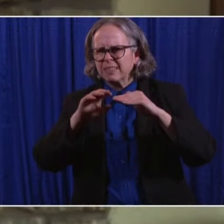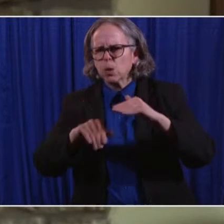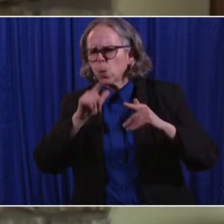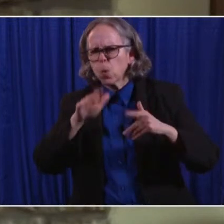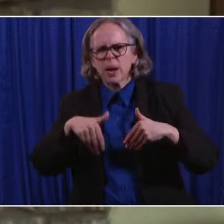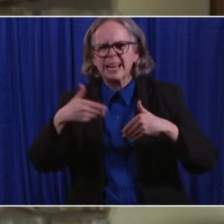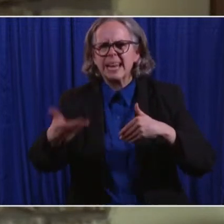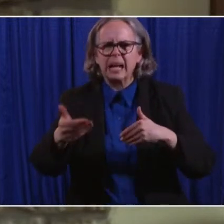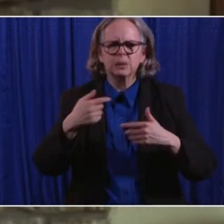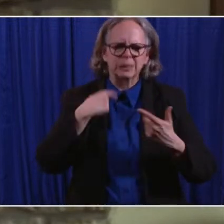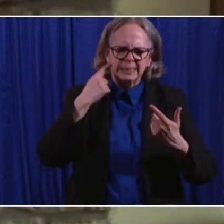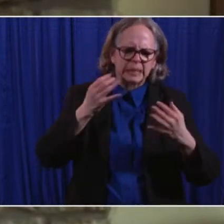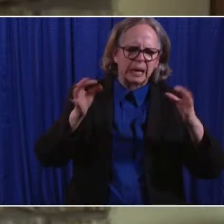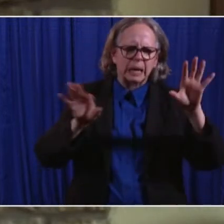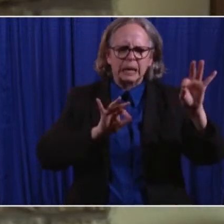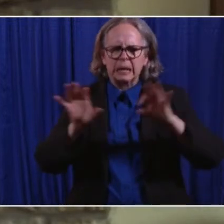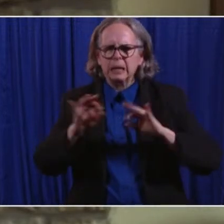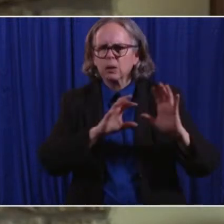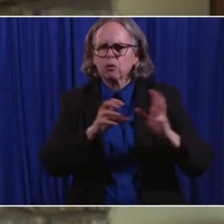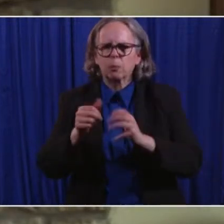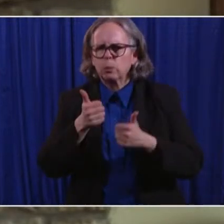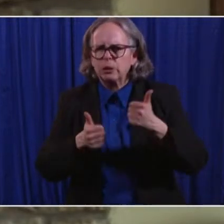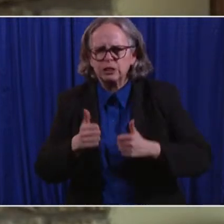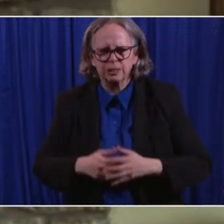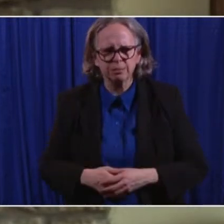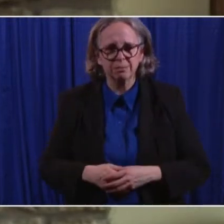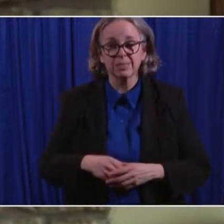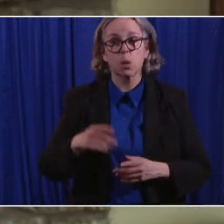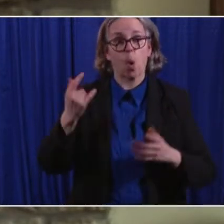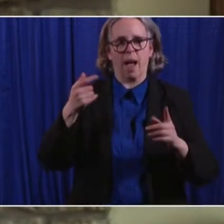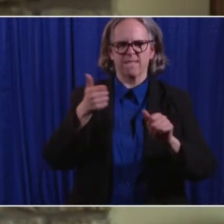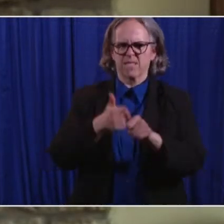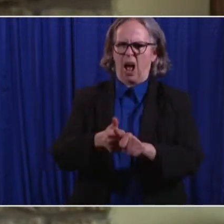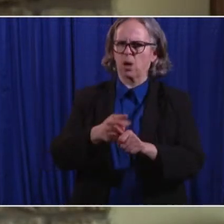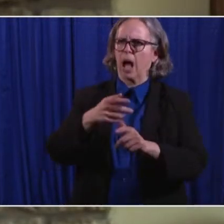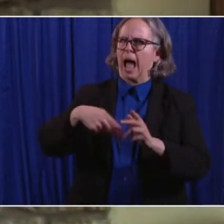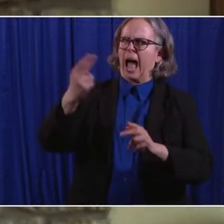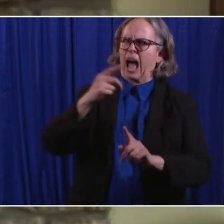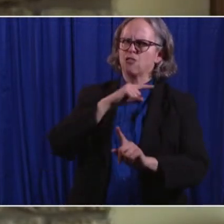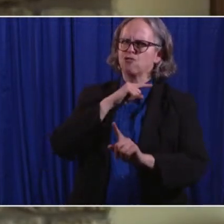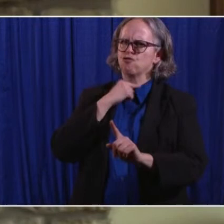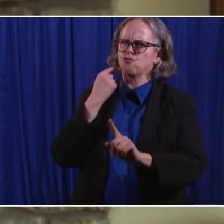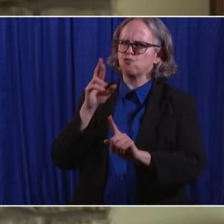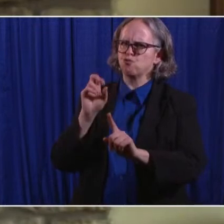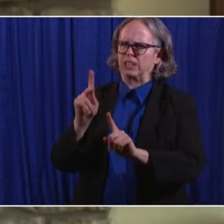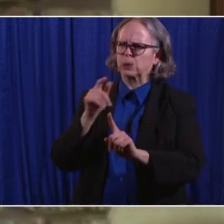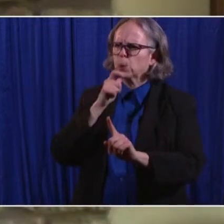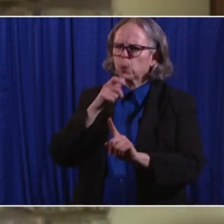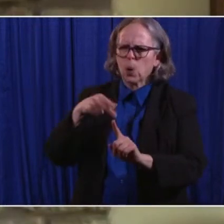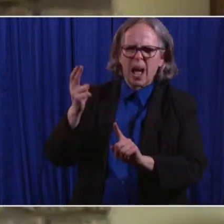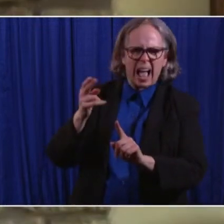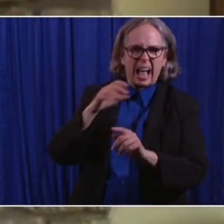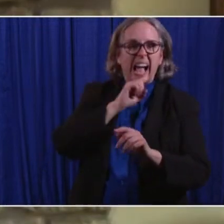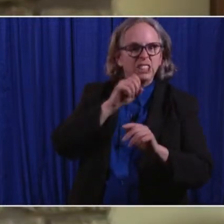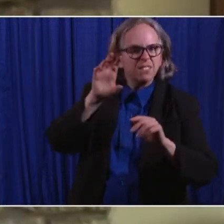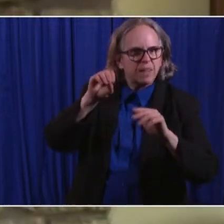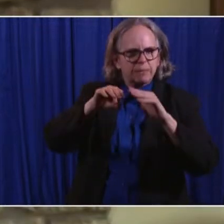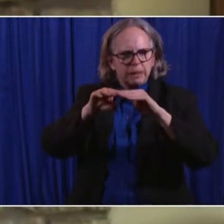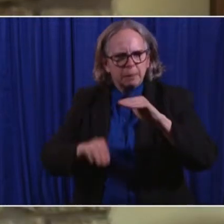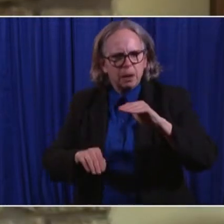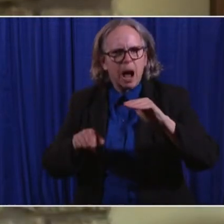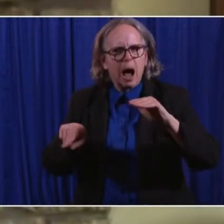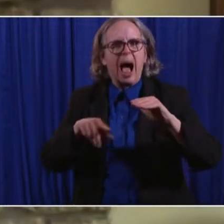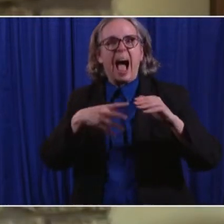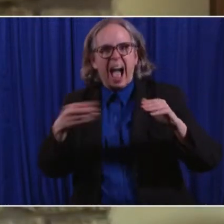who is the most vulnerable, and then try to identify those groups and